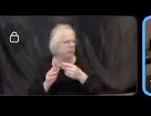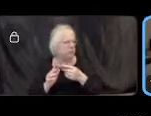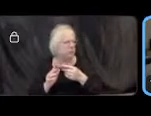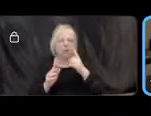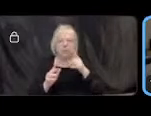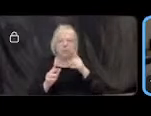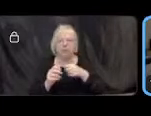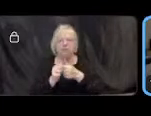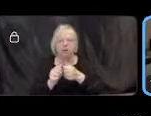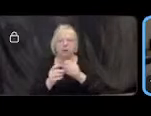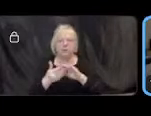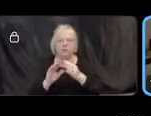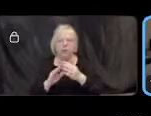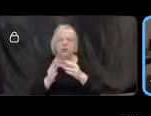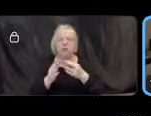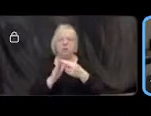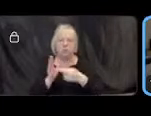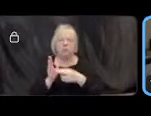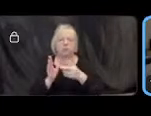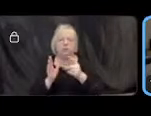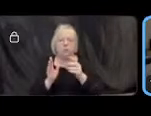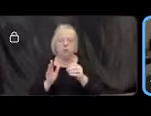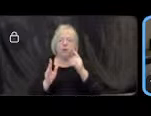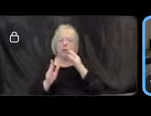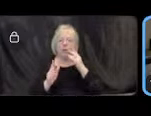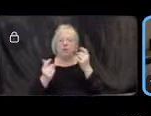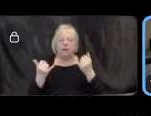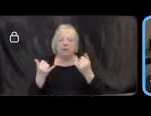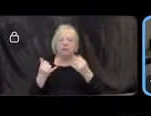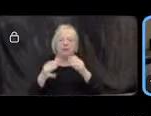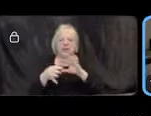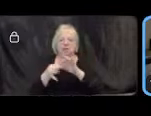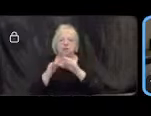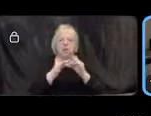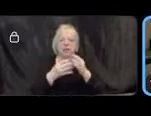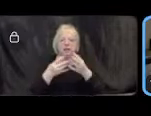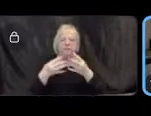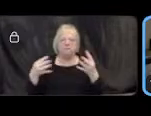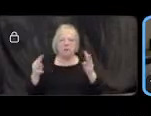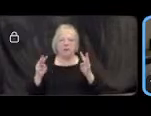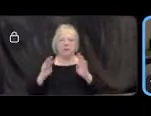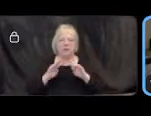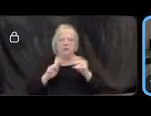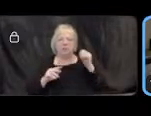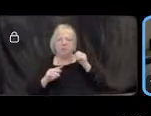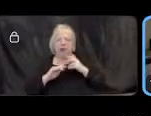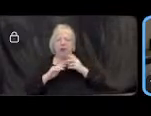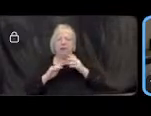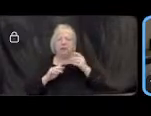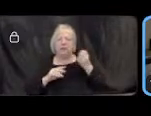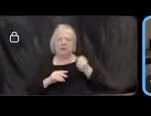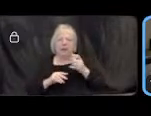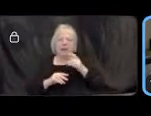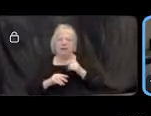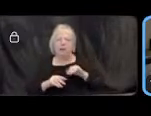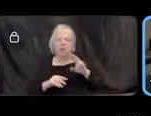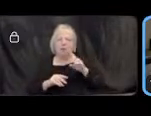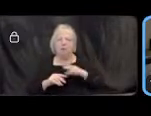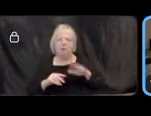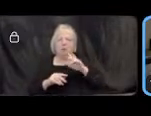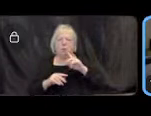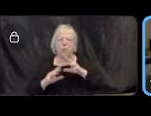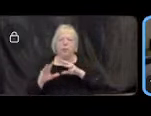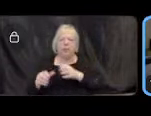regulations. The applicant notes that the existing chain link fence enclosing the rear south yard area of the property will